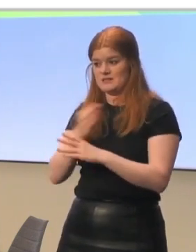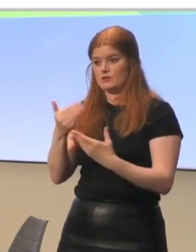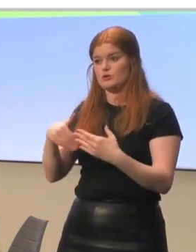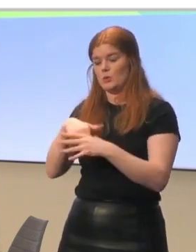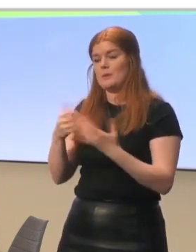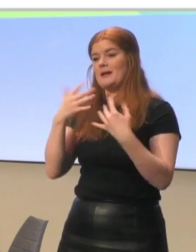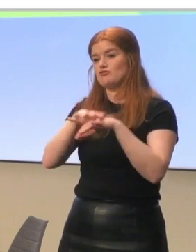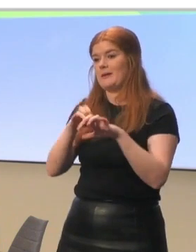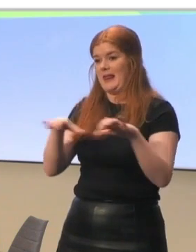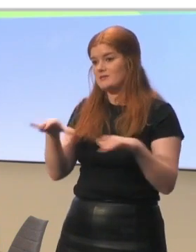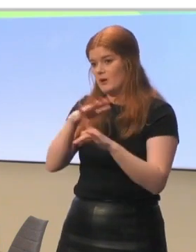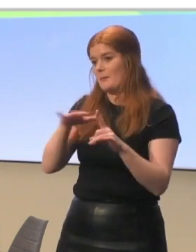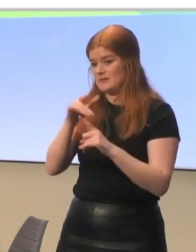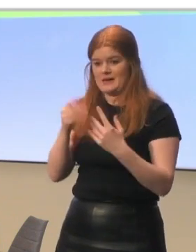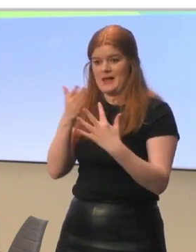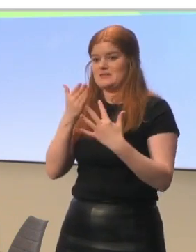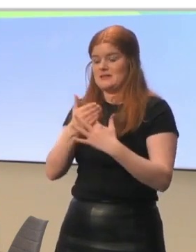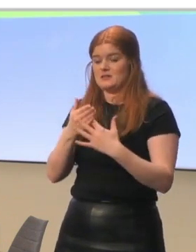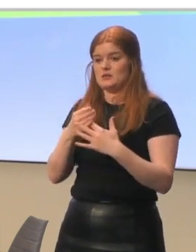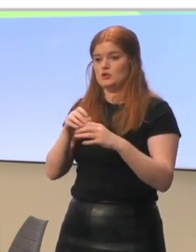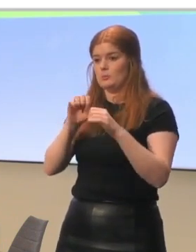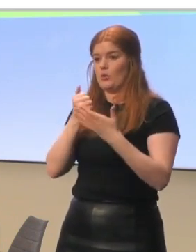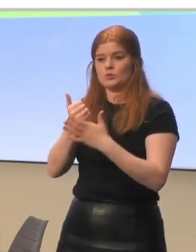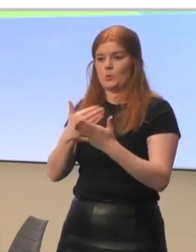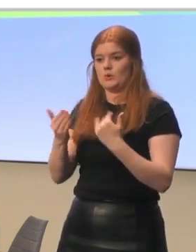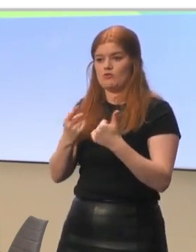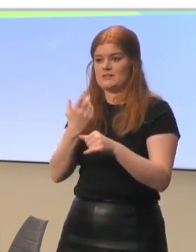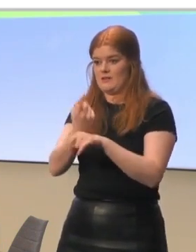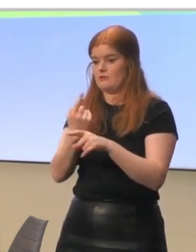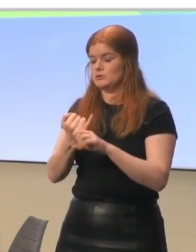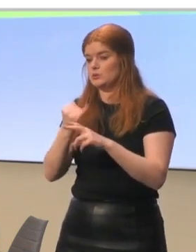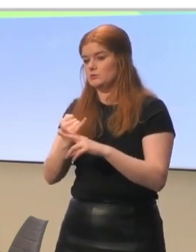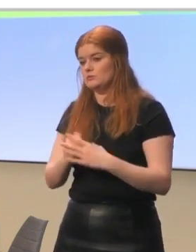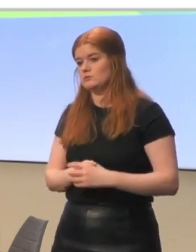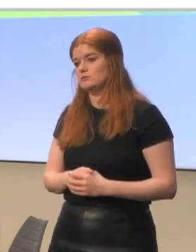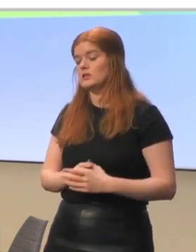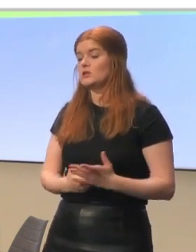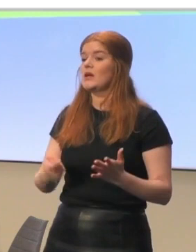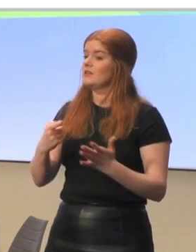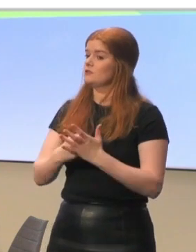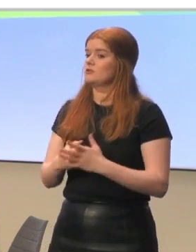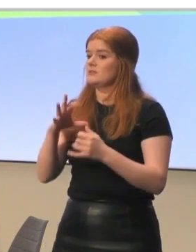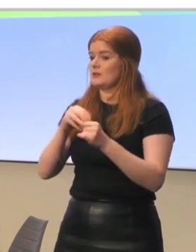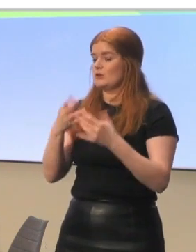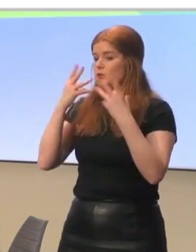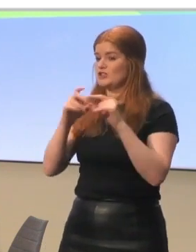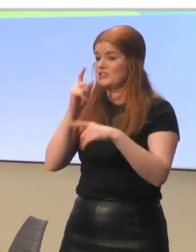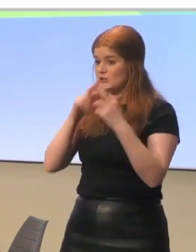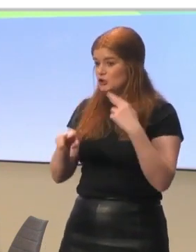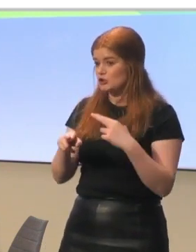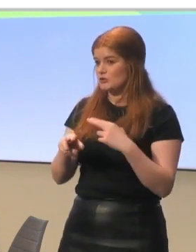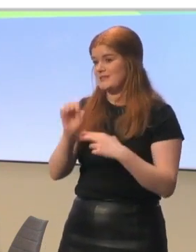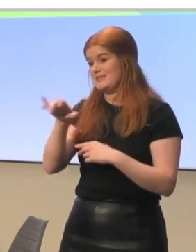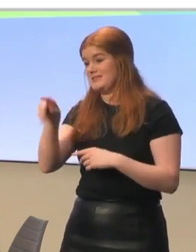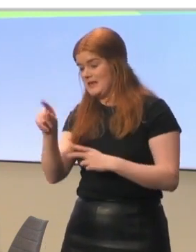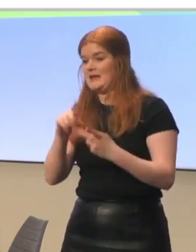in mainstream class settings and access existing supports in schools. Additional special education teacher, that SET,